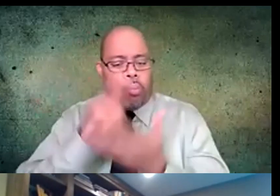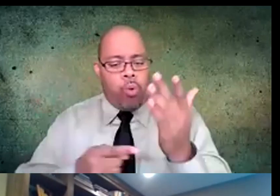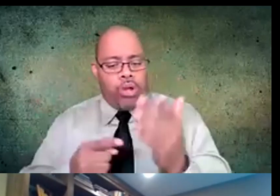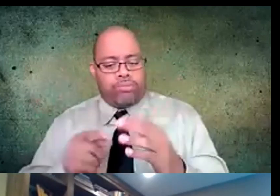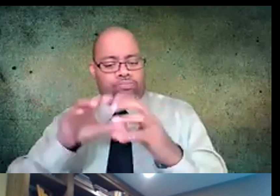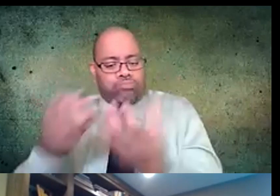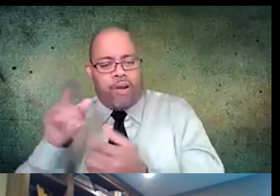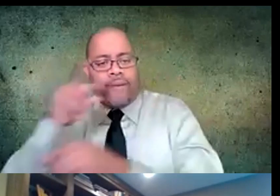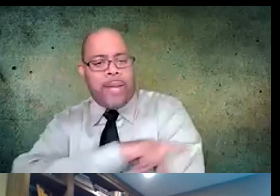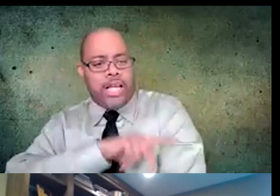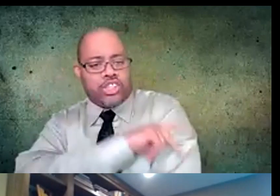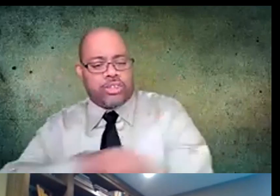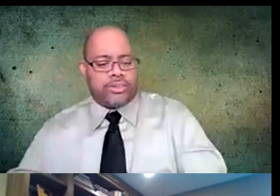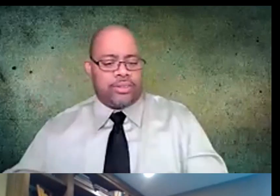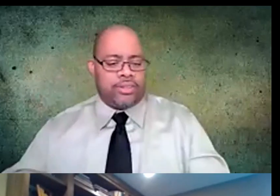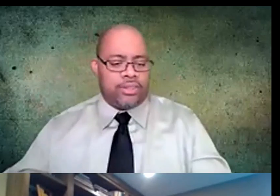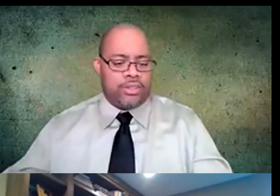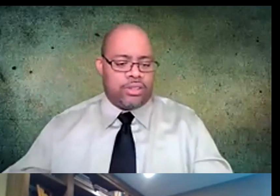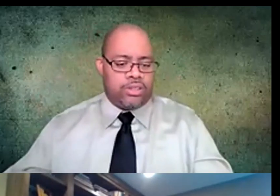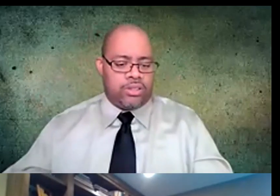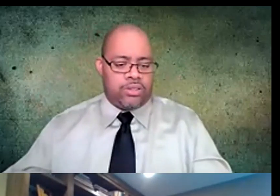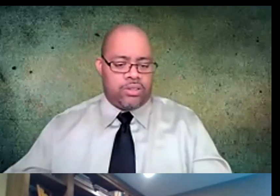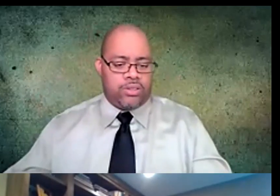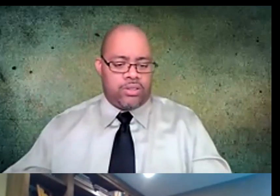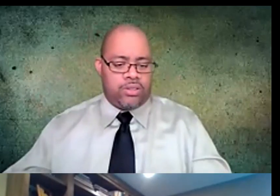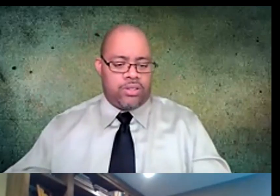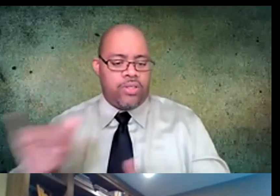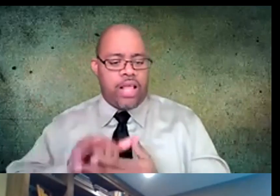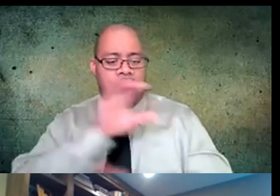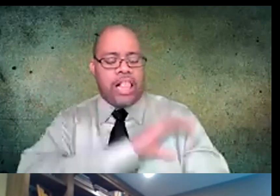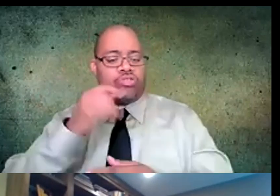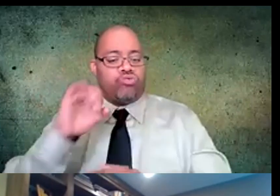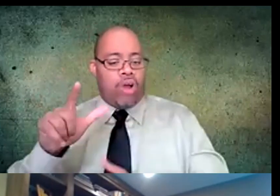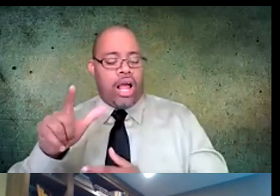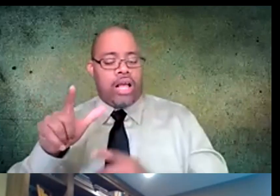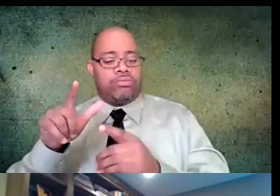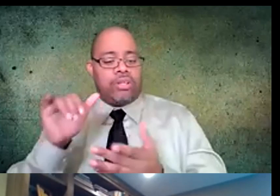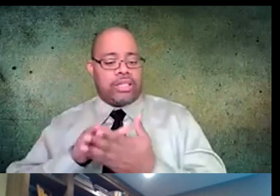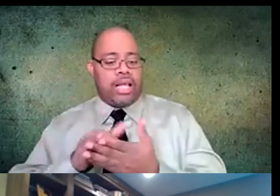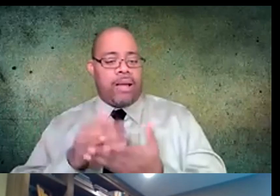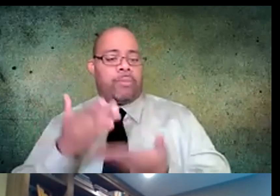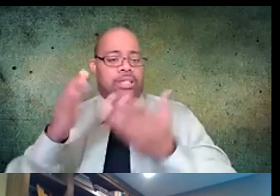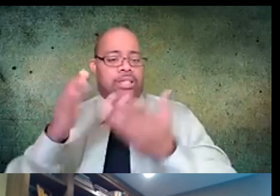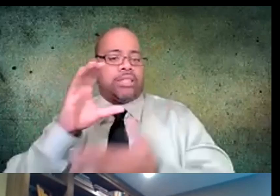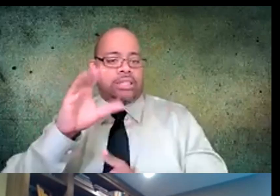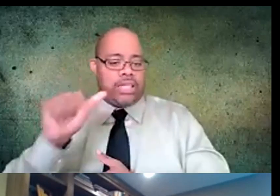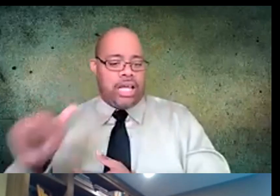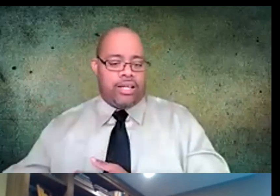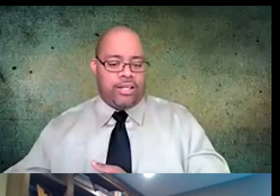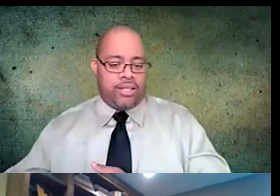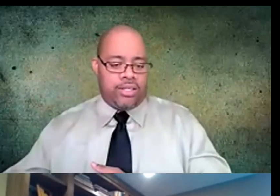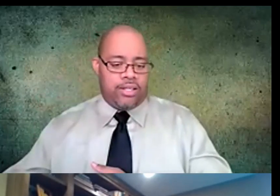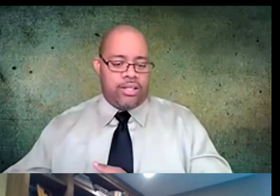of patients. So those clinical trial associates, often it's abbreviated as CTA, those